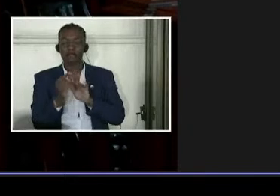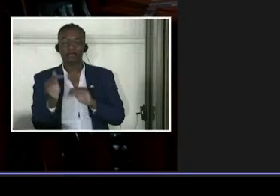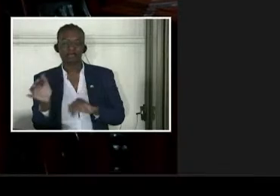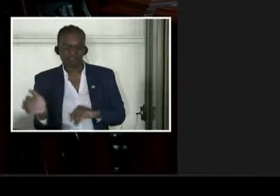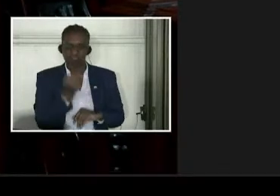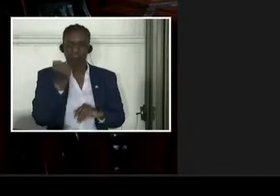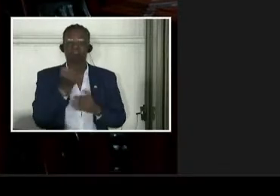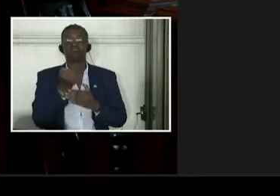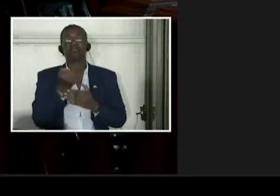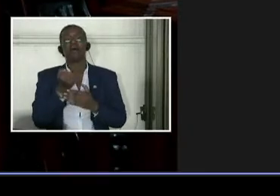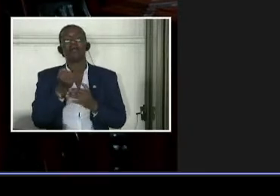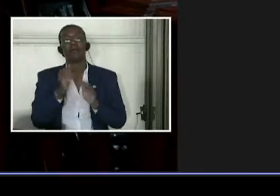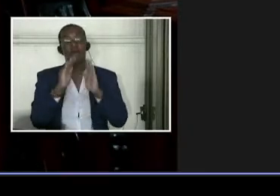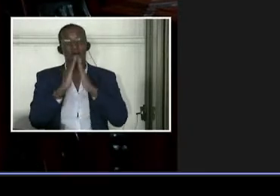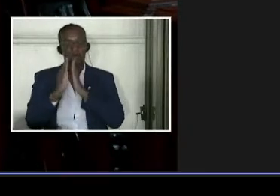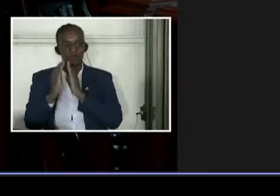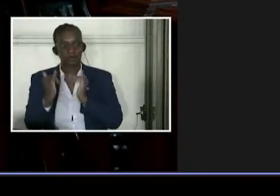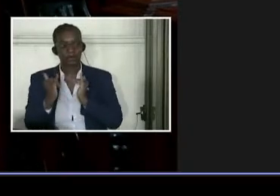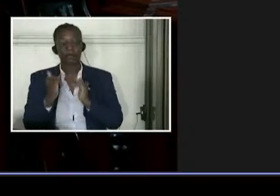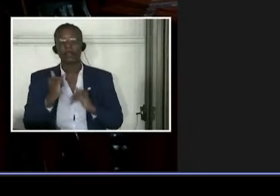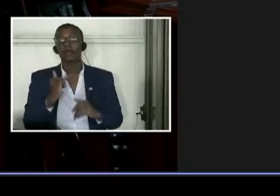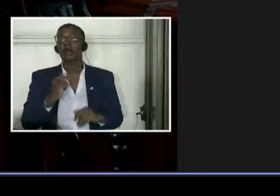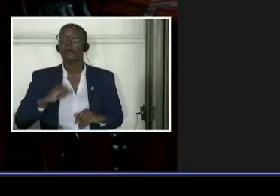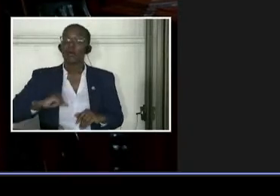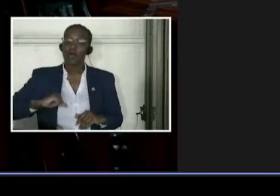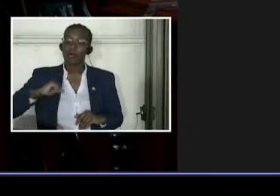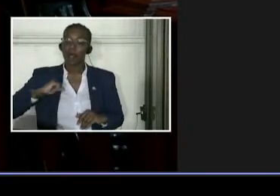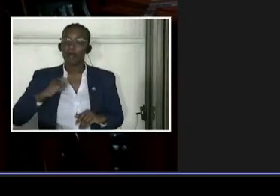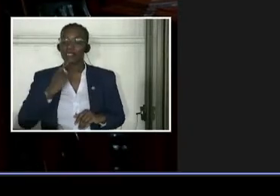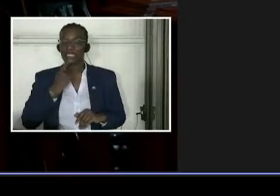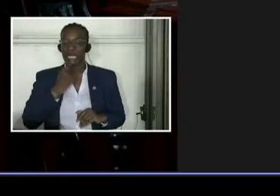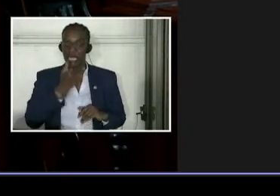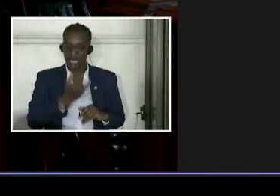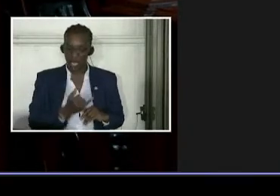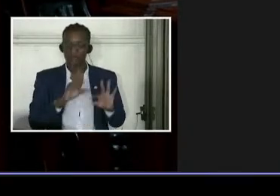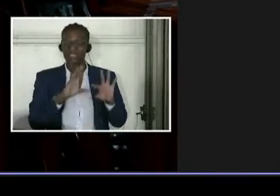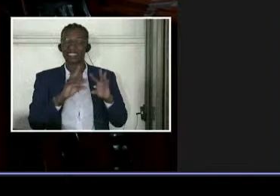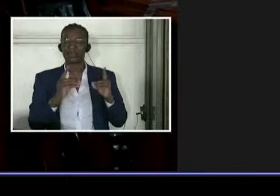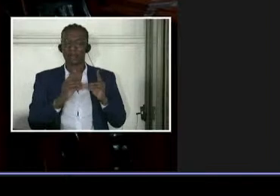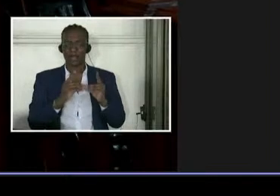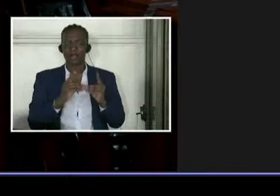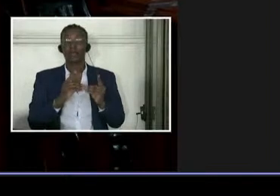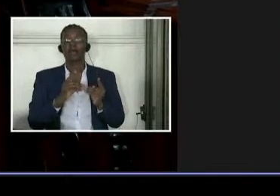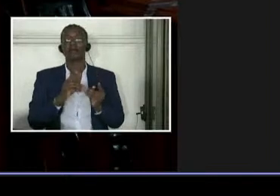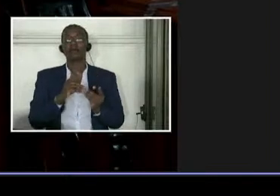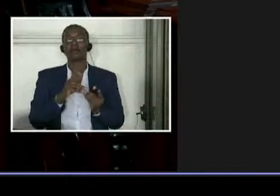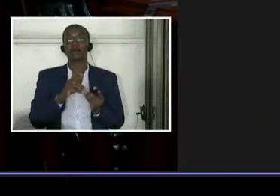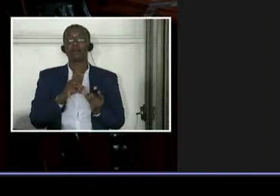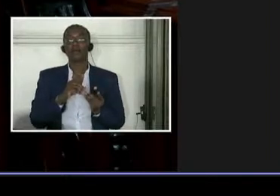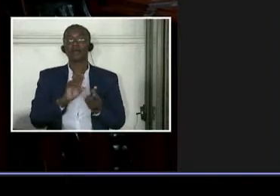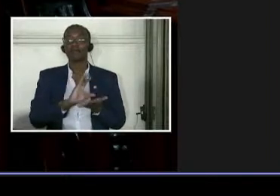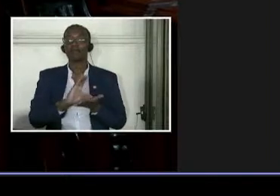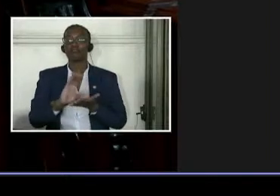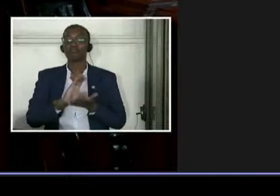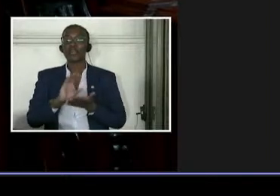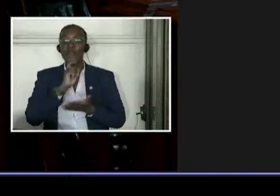Chairperson, we proudly noting that the department has yet again spent its full budget for